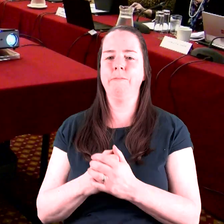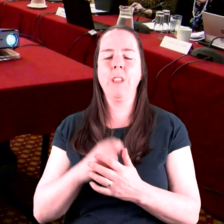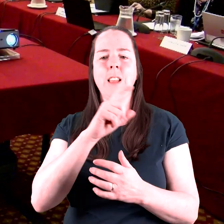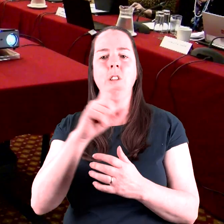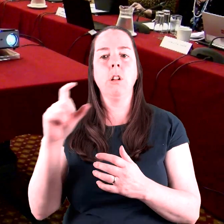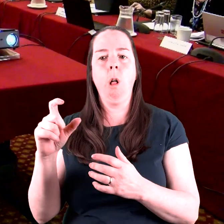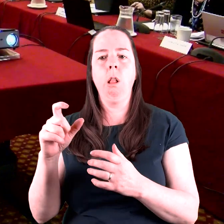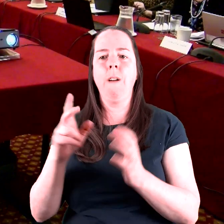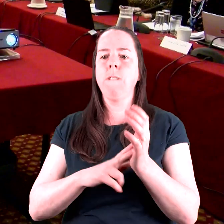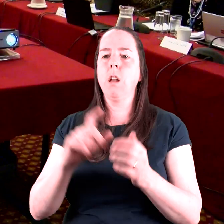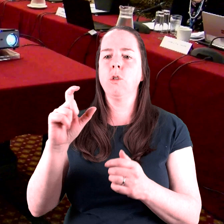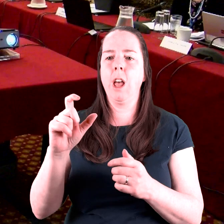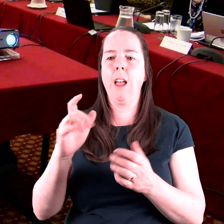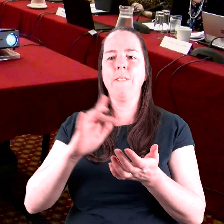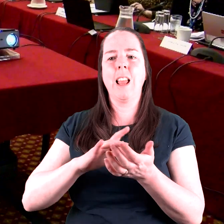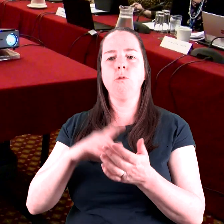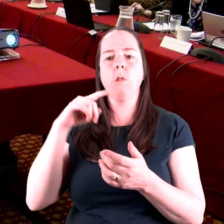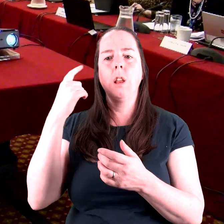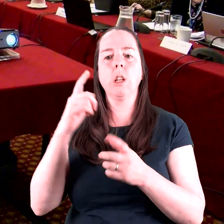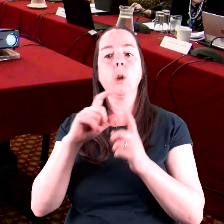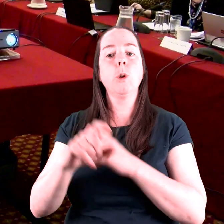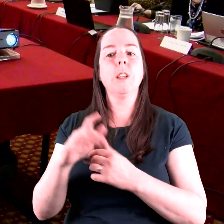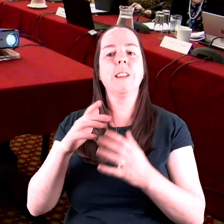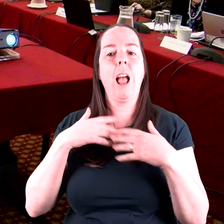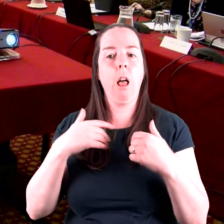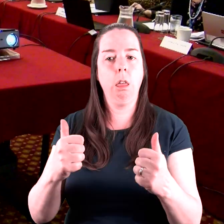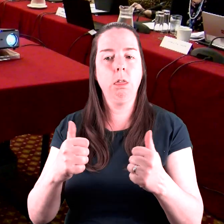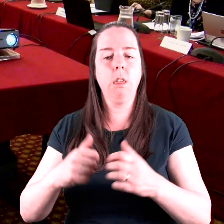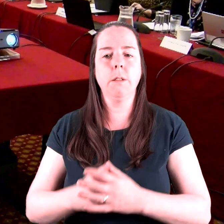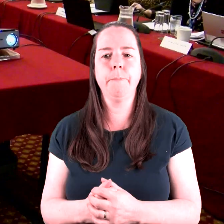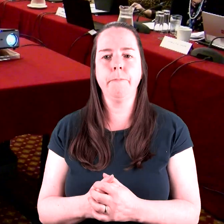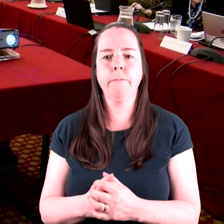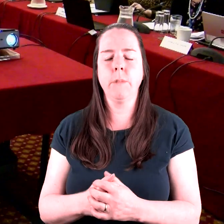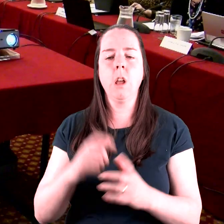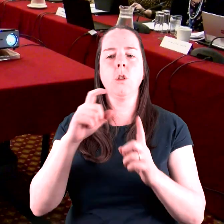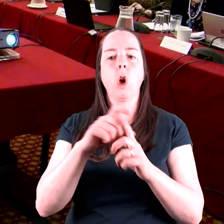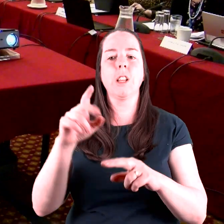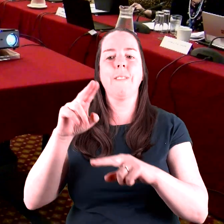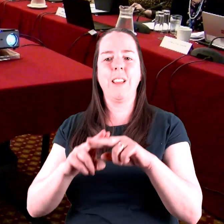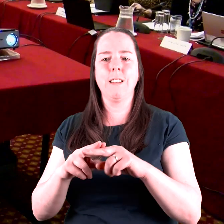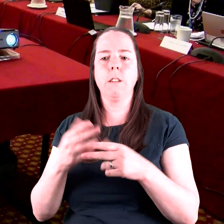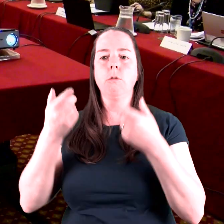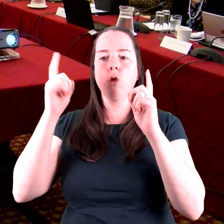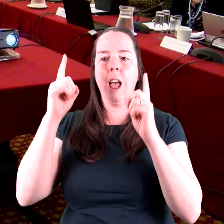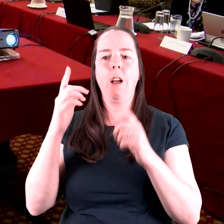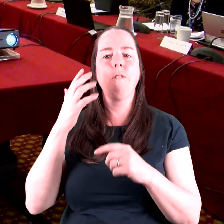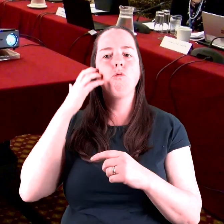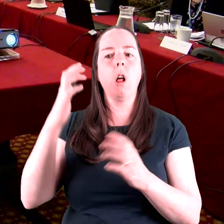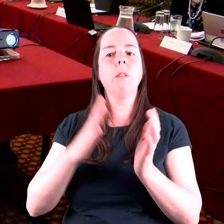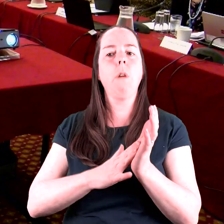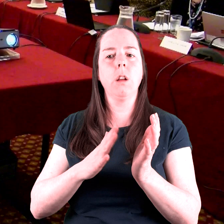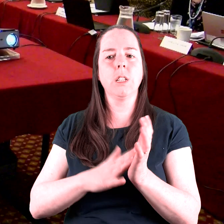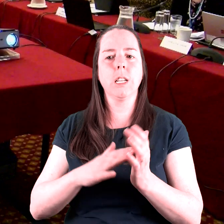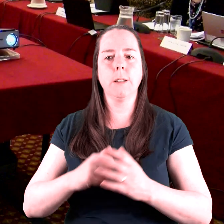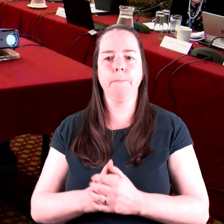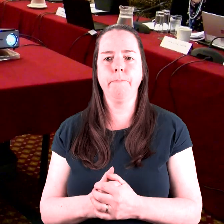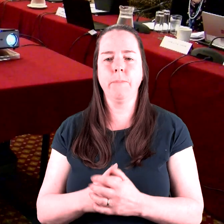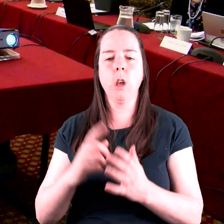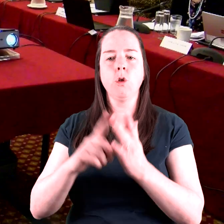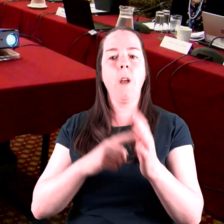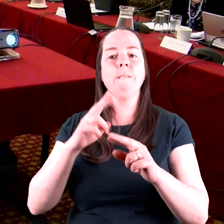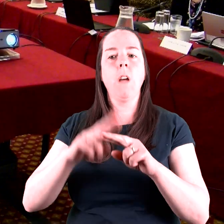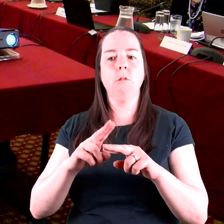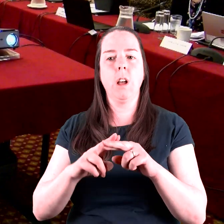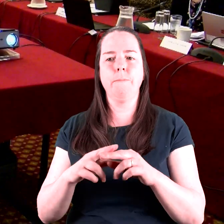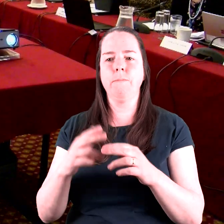chair, Carol Cole, vice chair of Central London Community Health, Douglas Flint, chair of Royal Marsden,